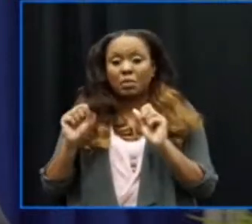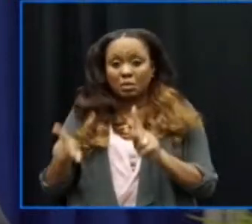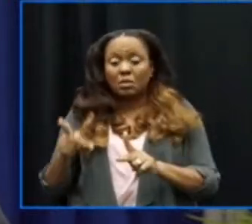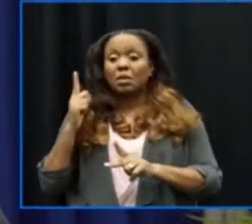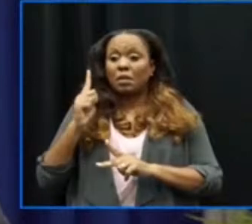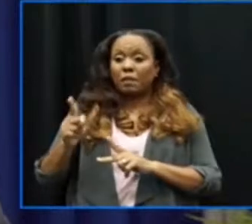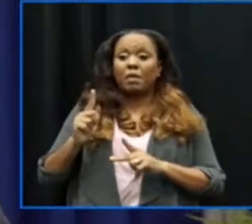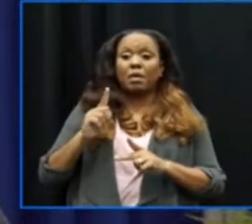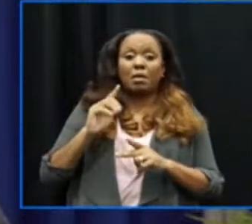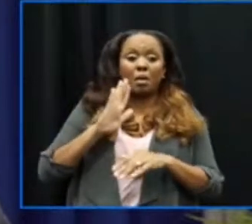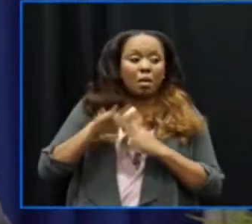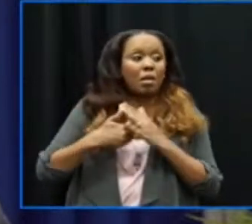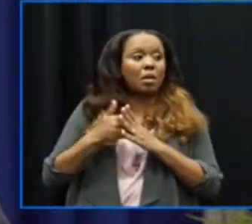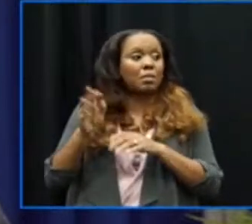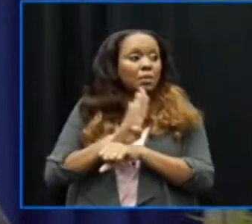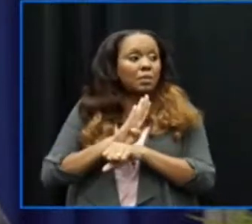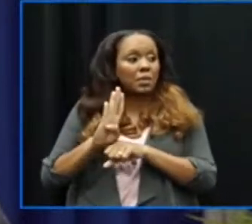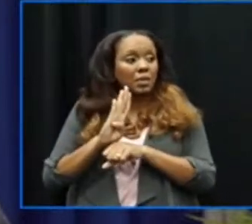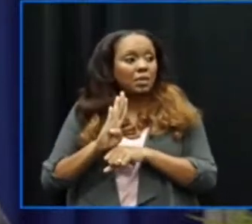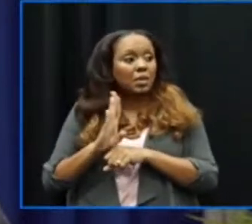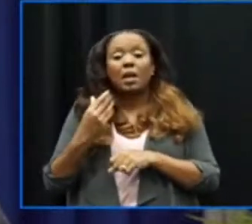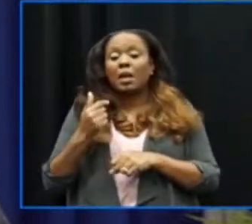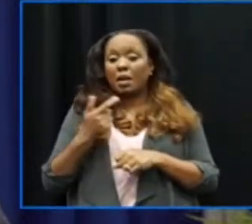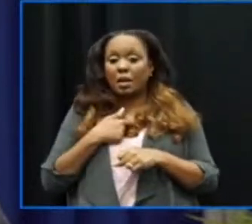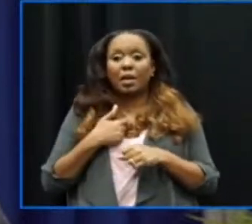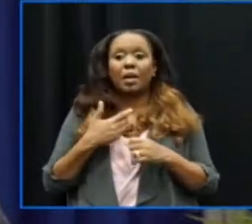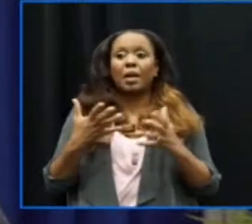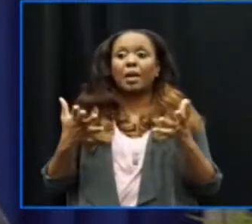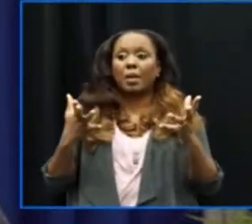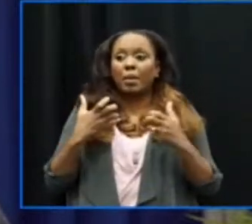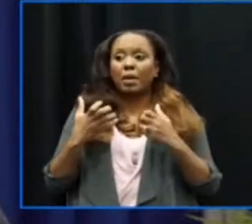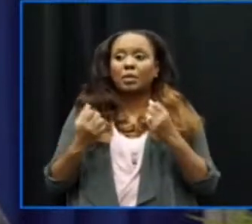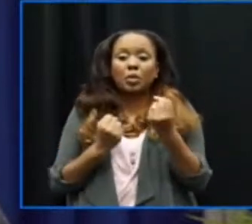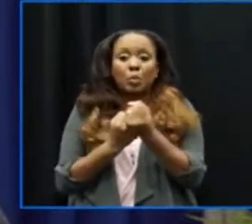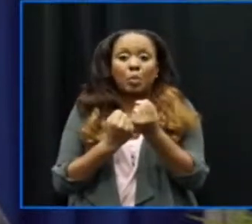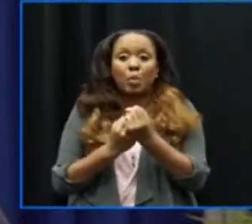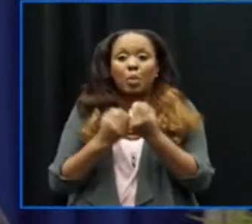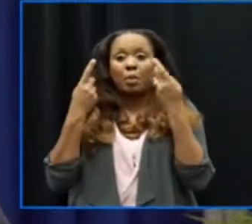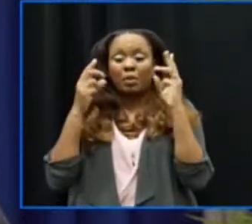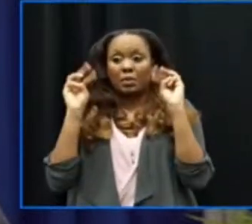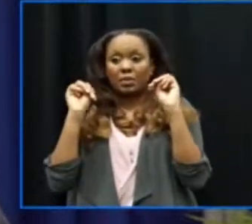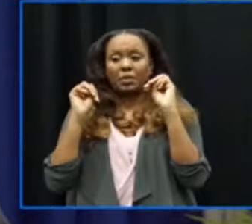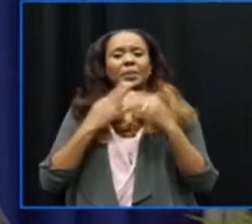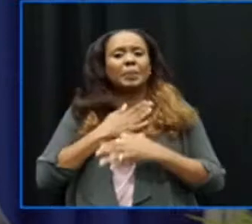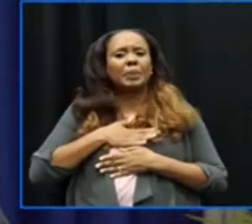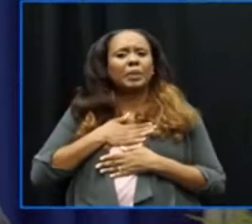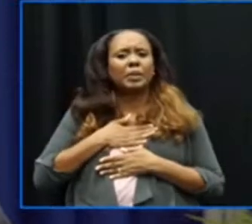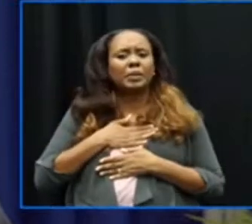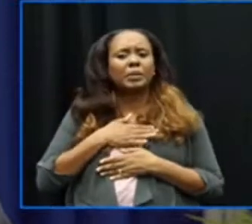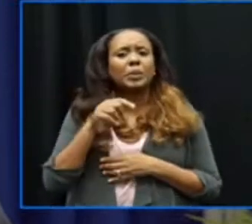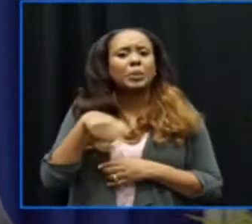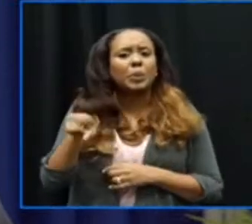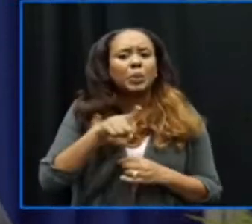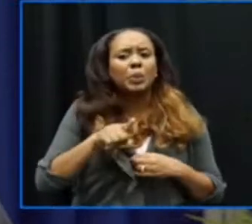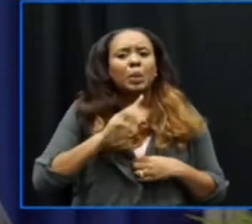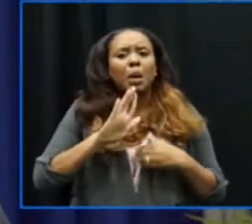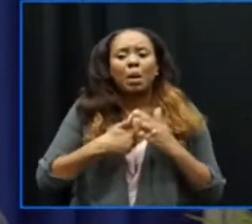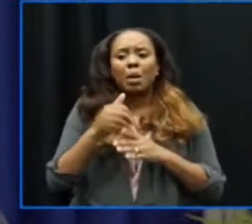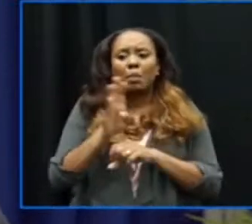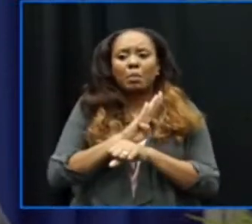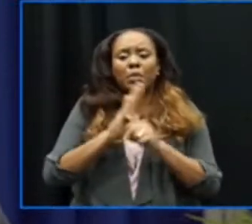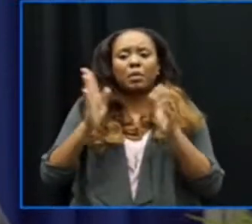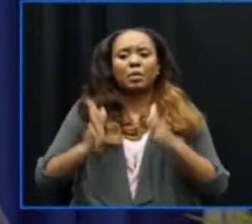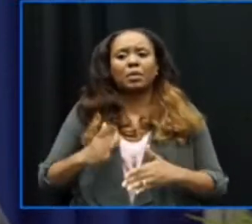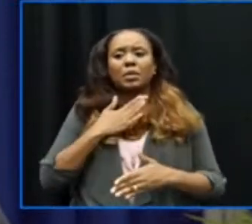entire country, and I just joined with Prime Minister to ask Barbadians to participate. This is